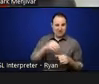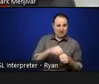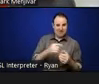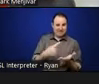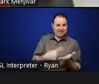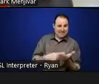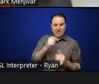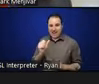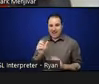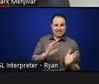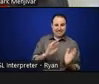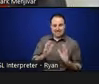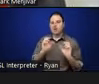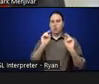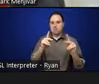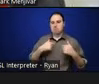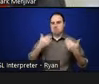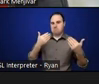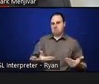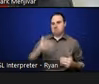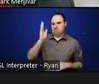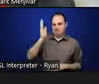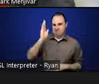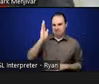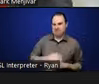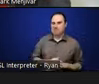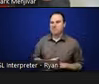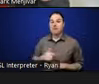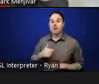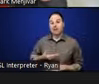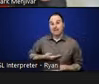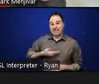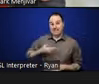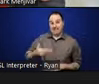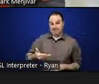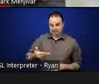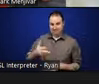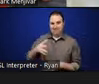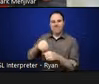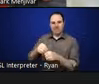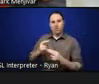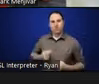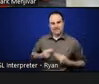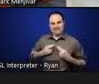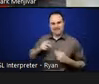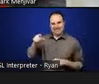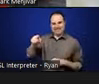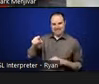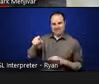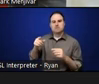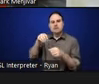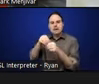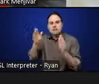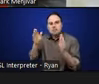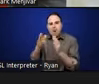I was invited to do a residency inside of a small town called Bartlett. And Bartlett has